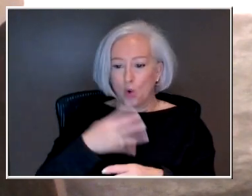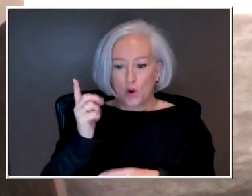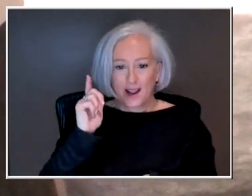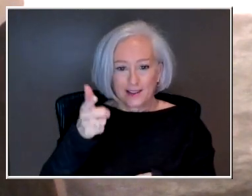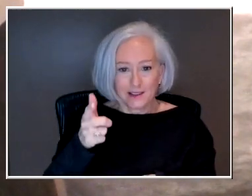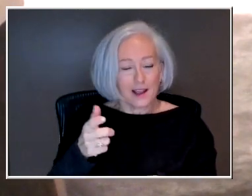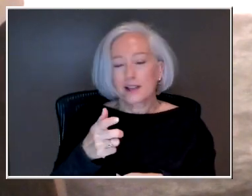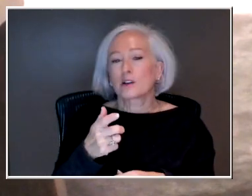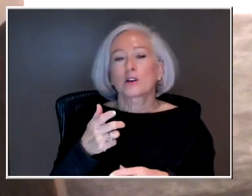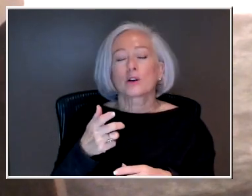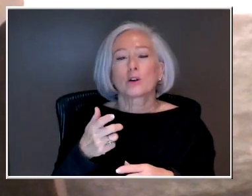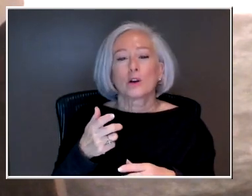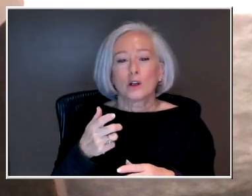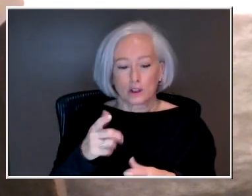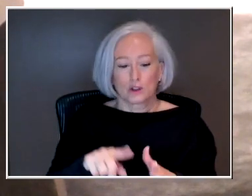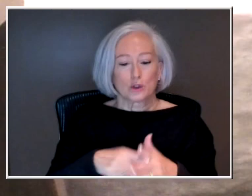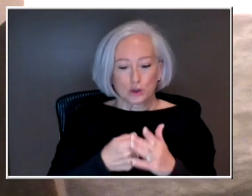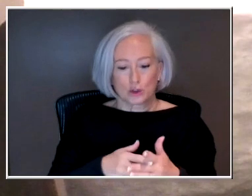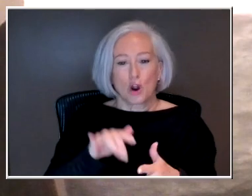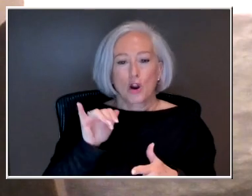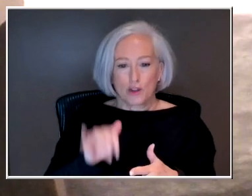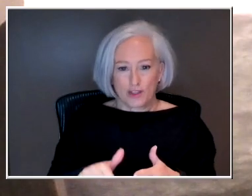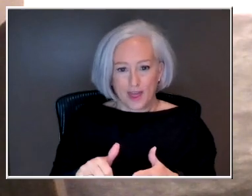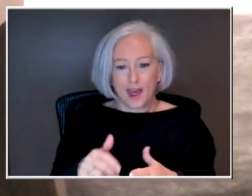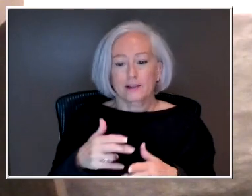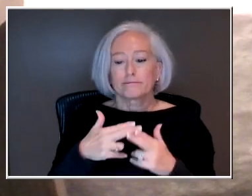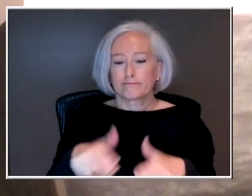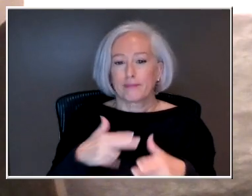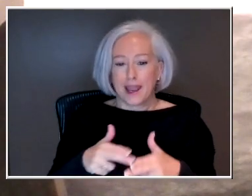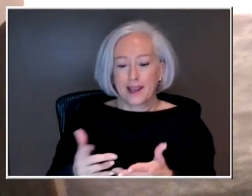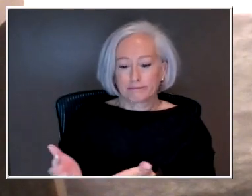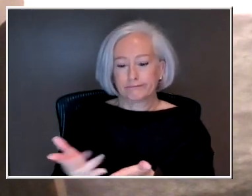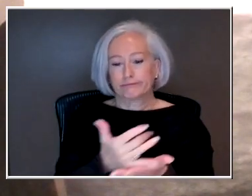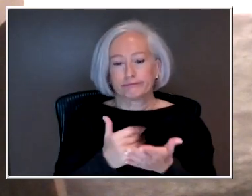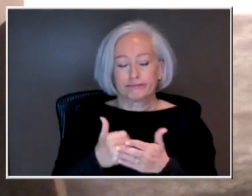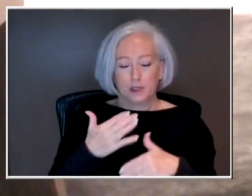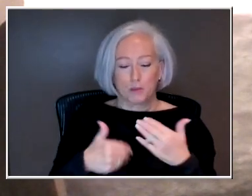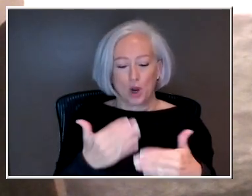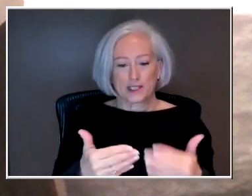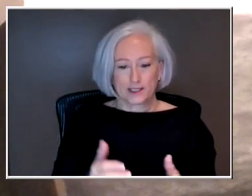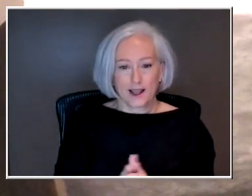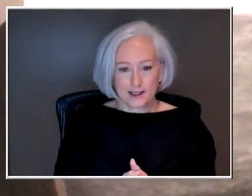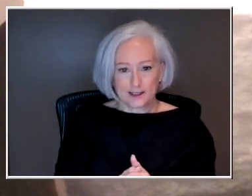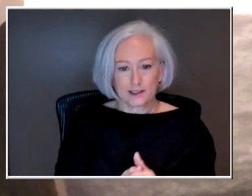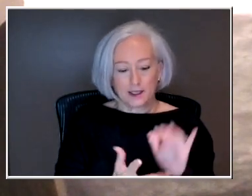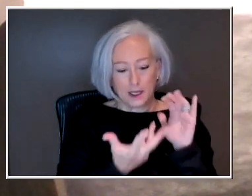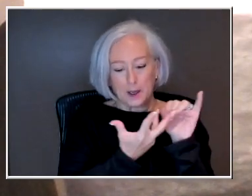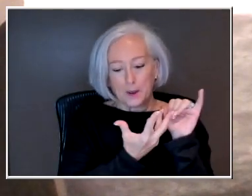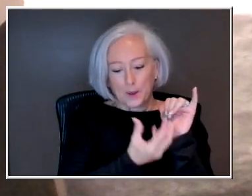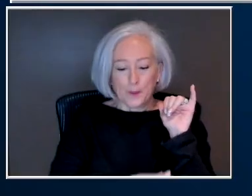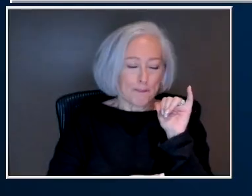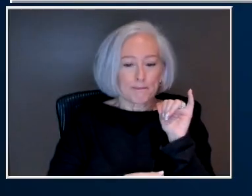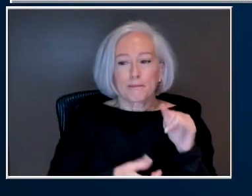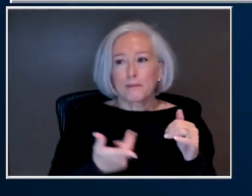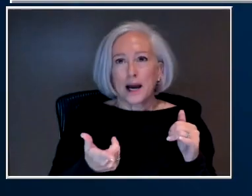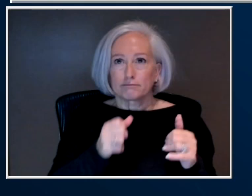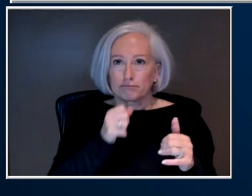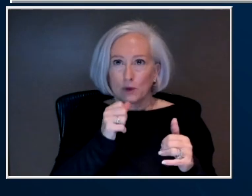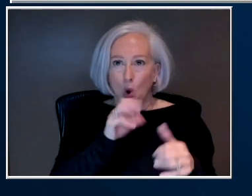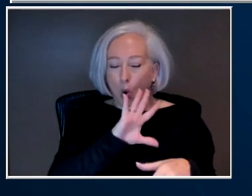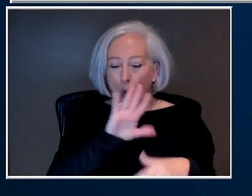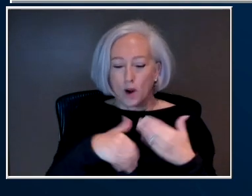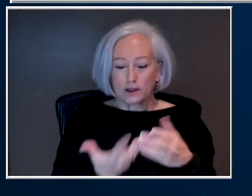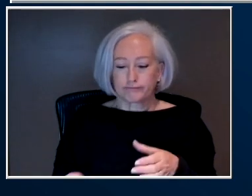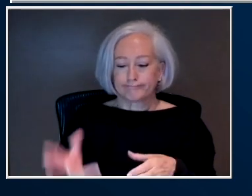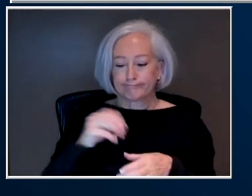to start that egg retrieval process. So it was immediate. It was never not part of the discussion. Dr. Marsh, I can't imagine what those